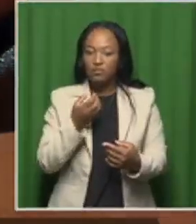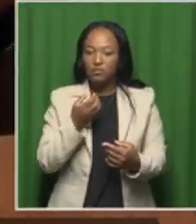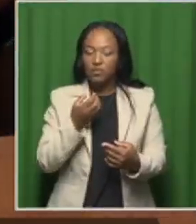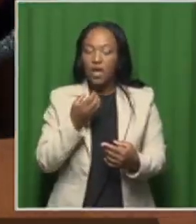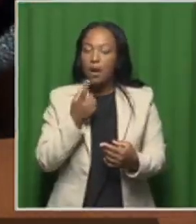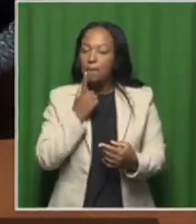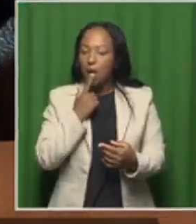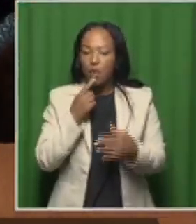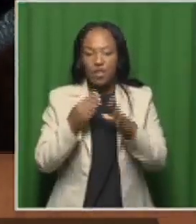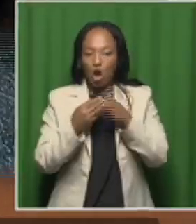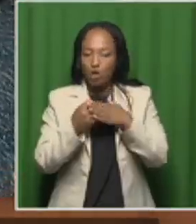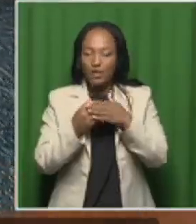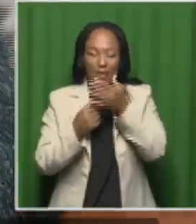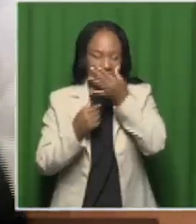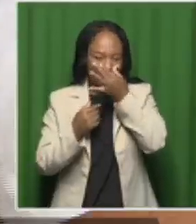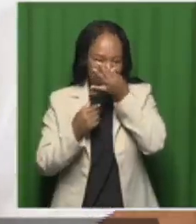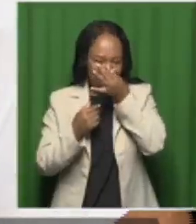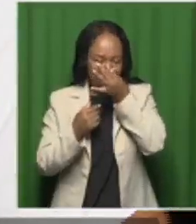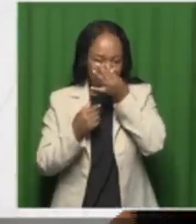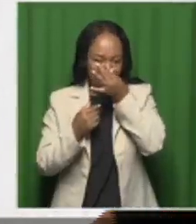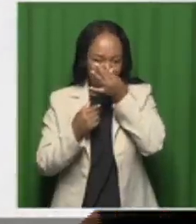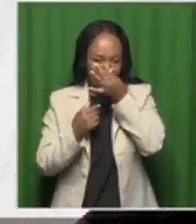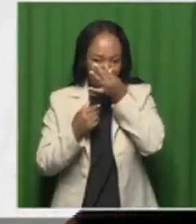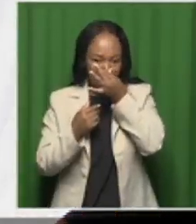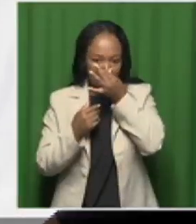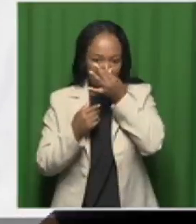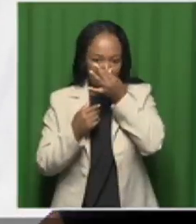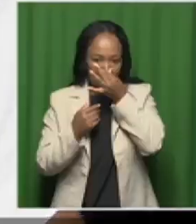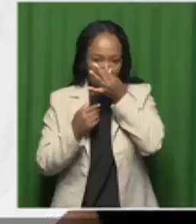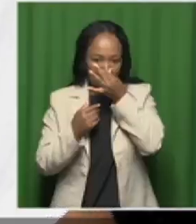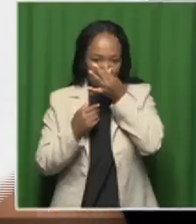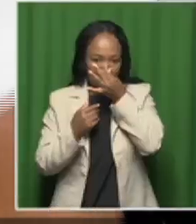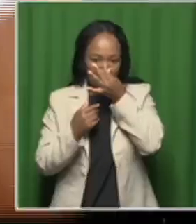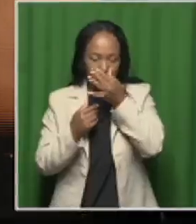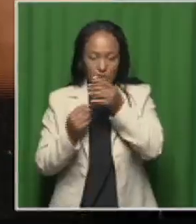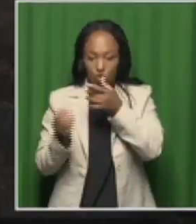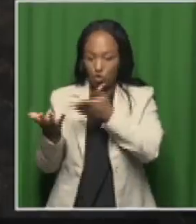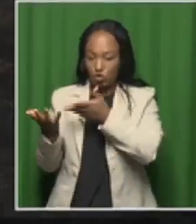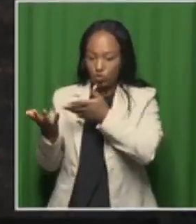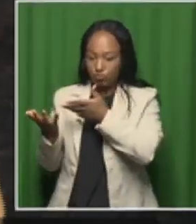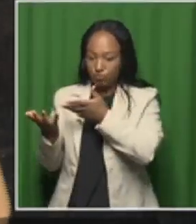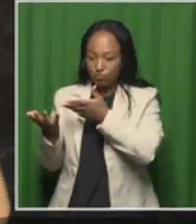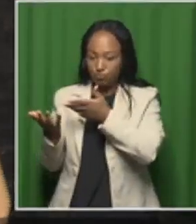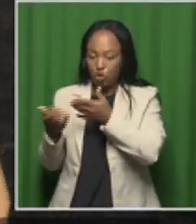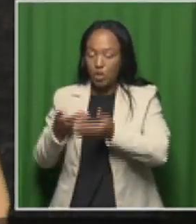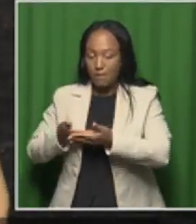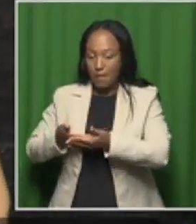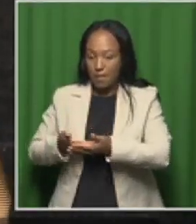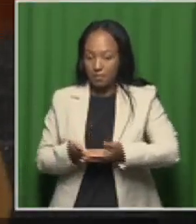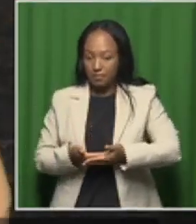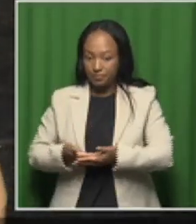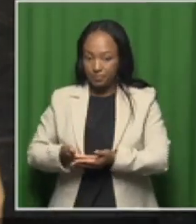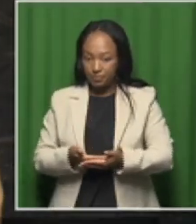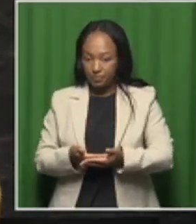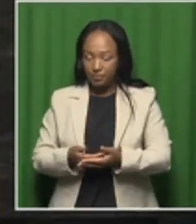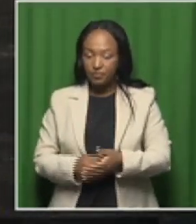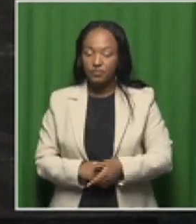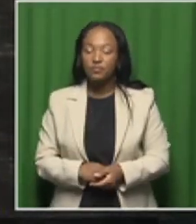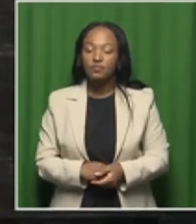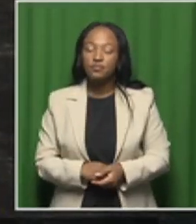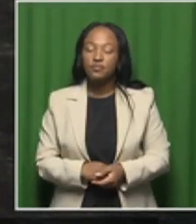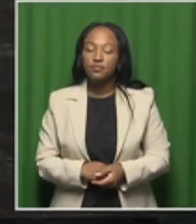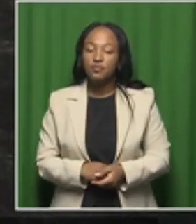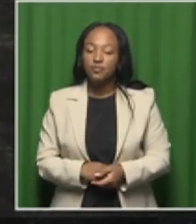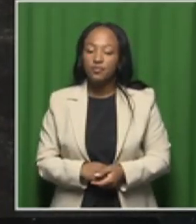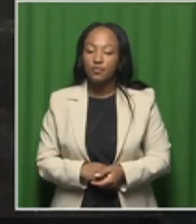not closing the nose. You're covering more like this. Okay. On the baby. Okay. Okay. Nice. Also, do